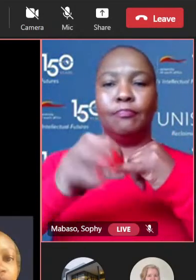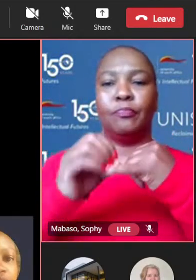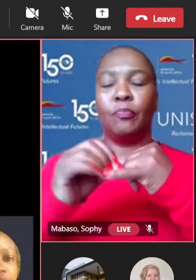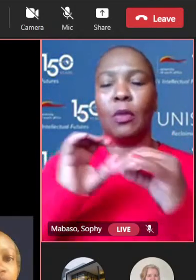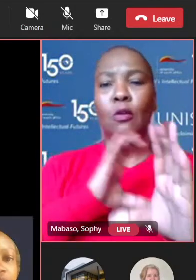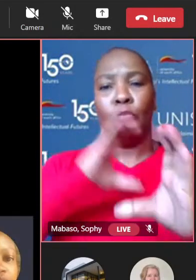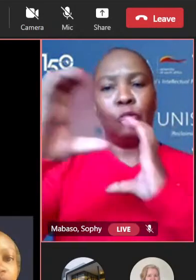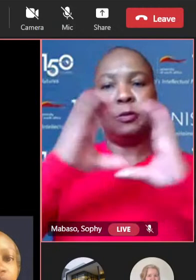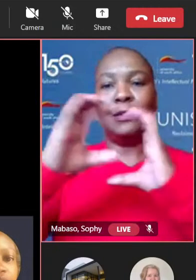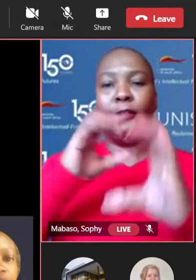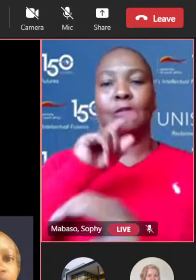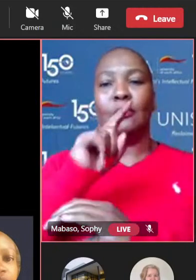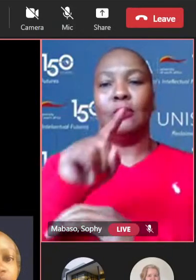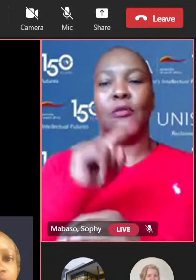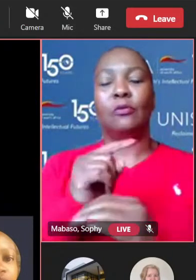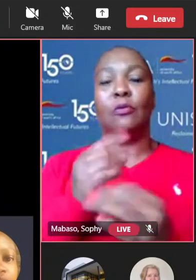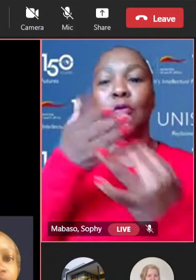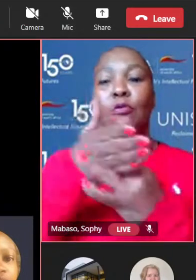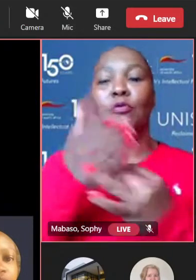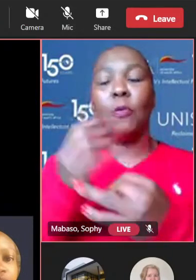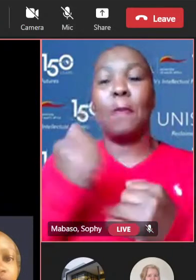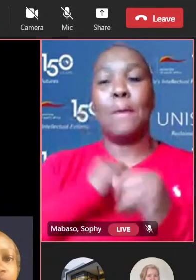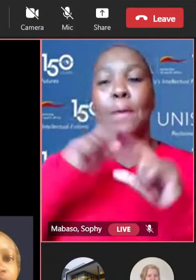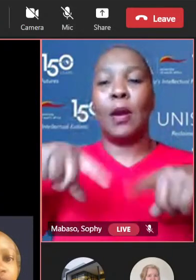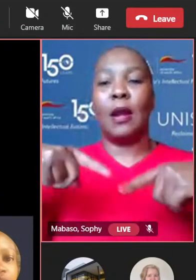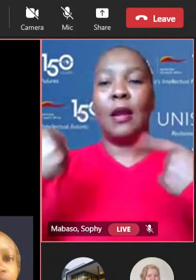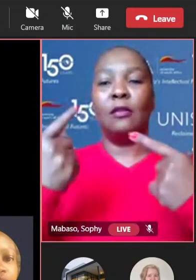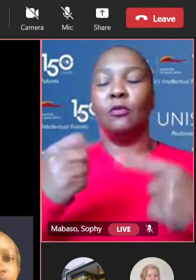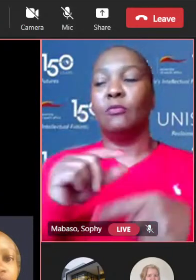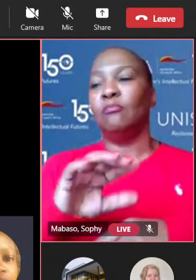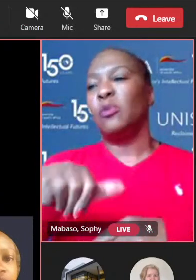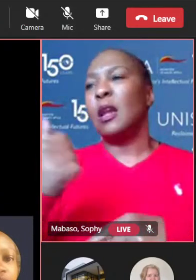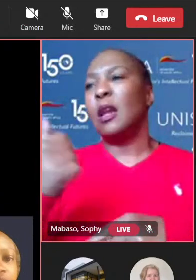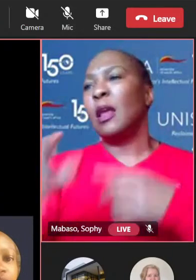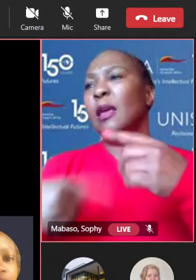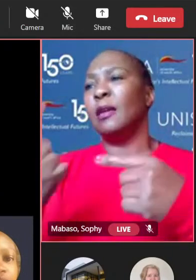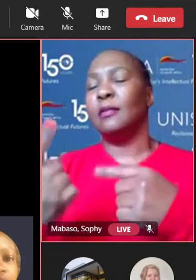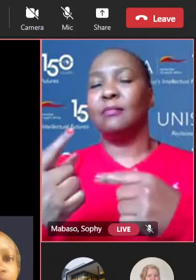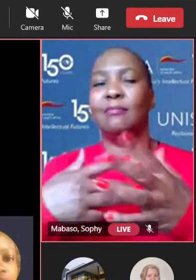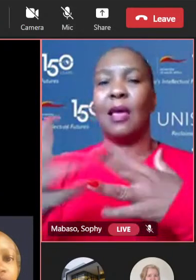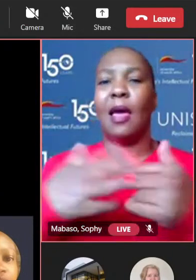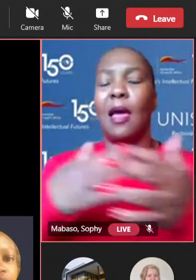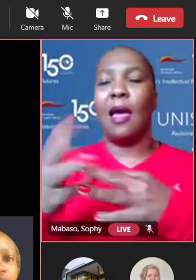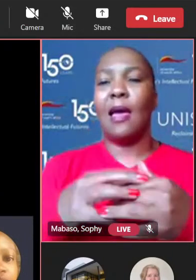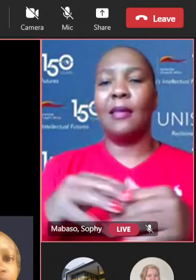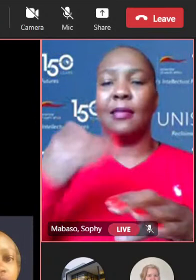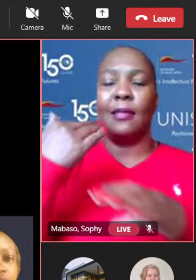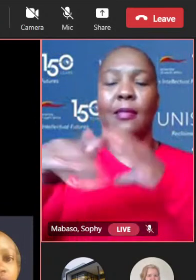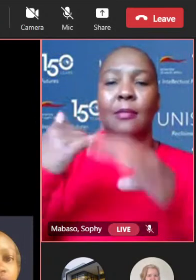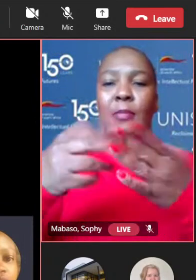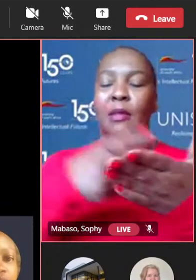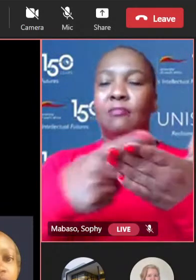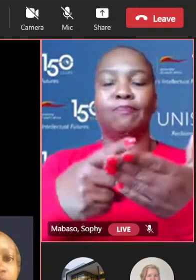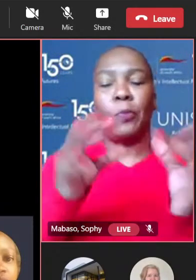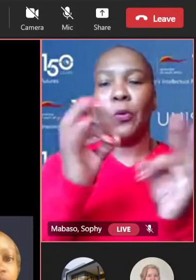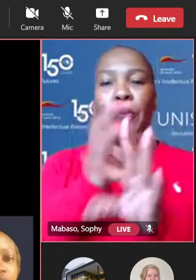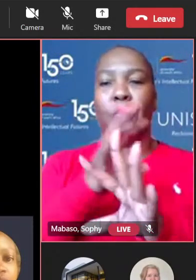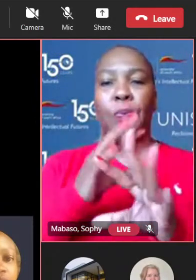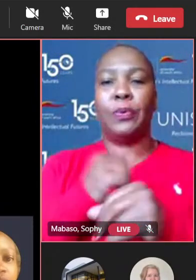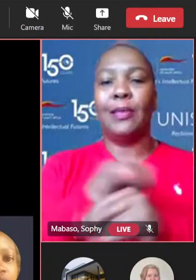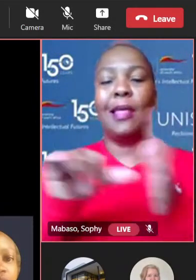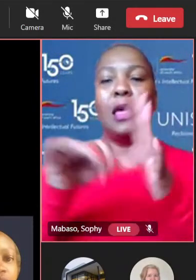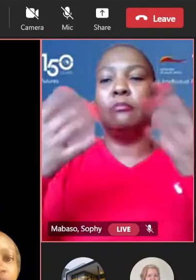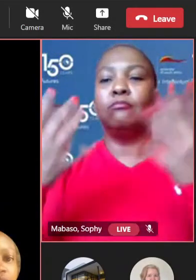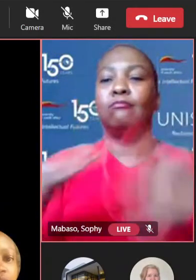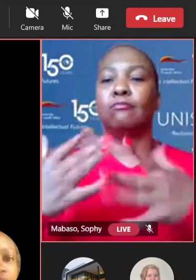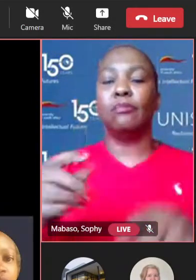communicate with you is going to be through MyLife, not any other email account. So it's very, very important that